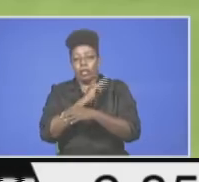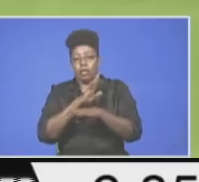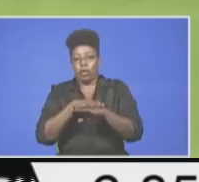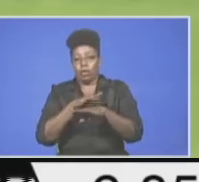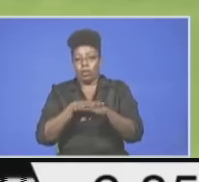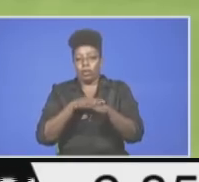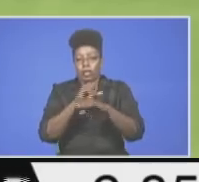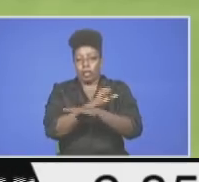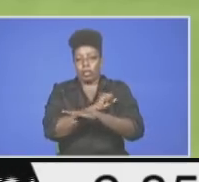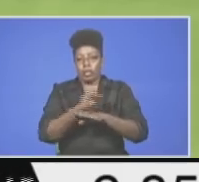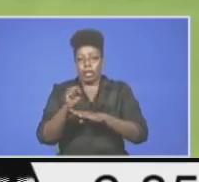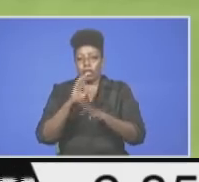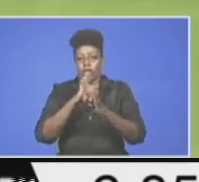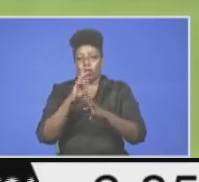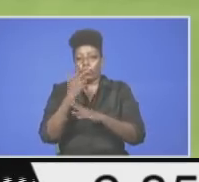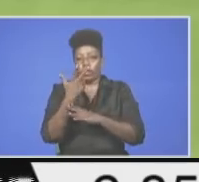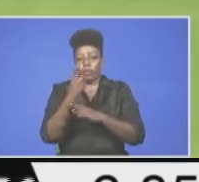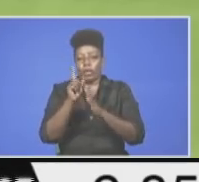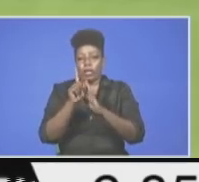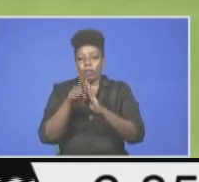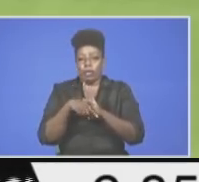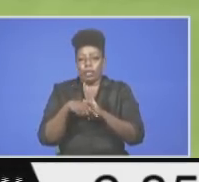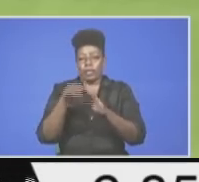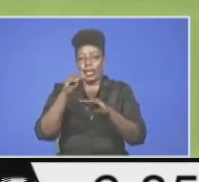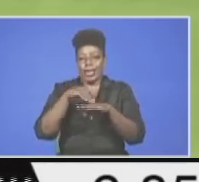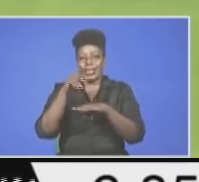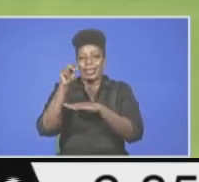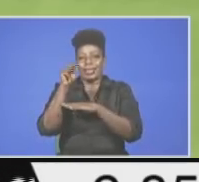deliver his 3-minute address at the Nelson Mandela Peace